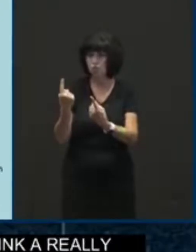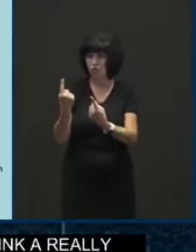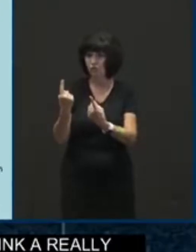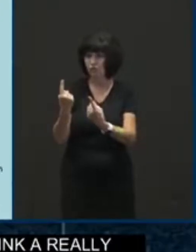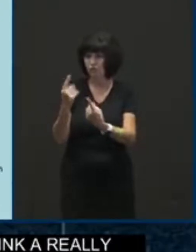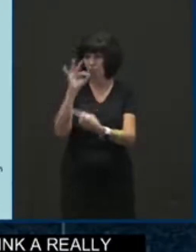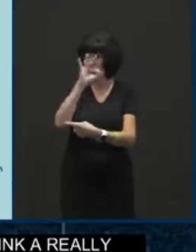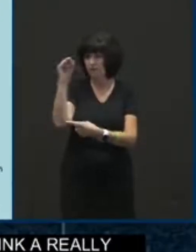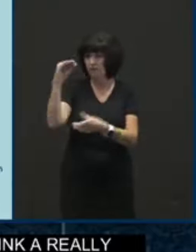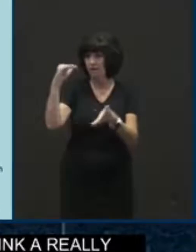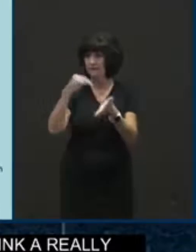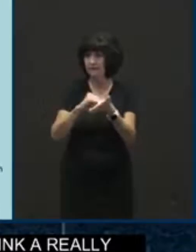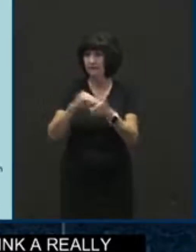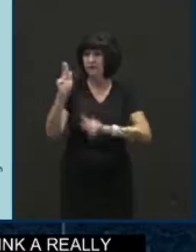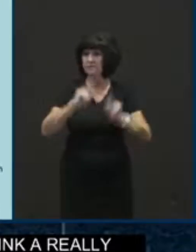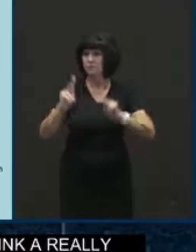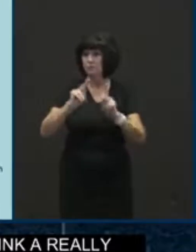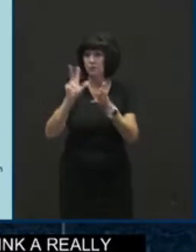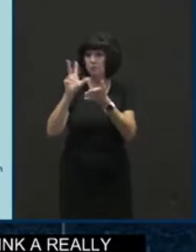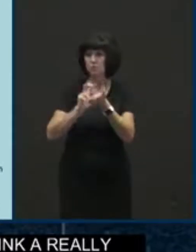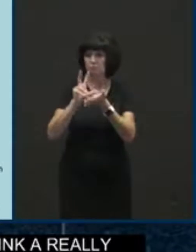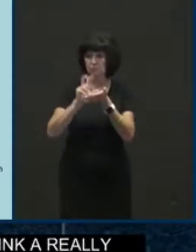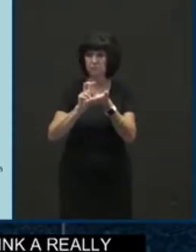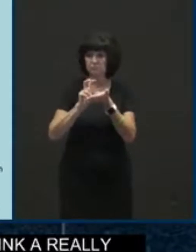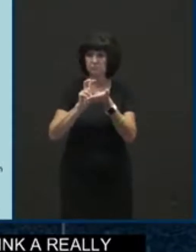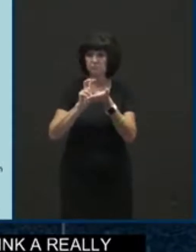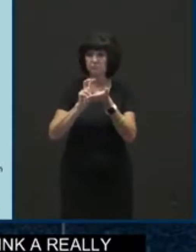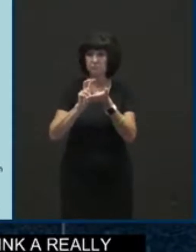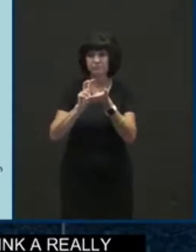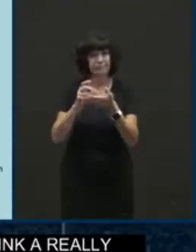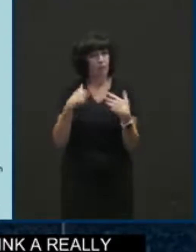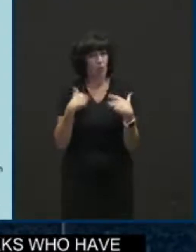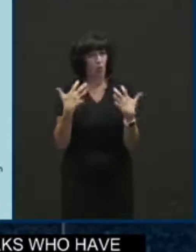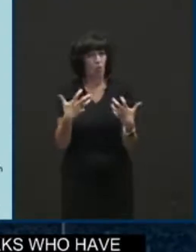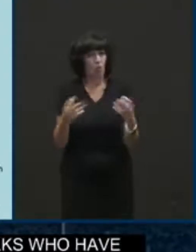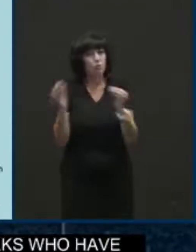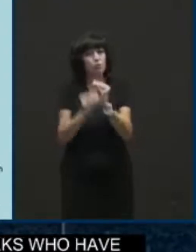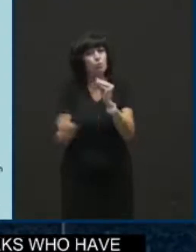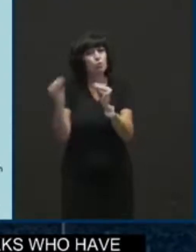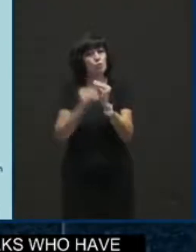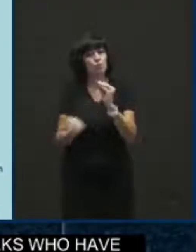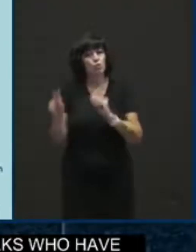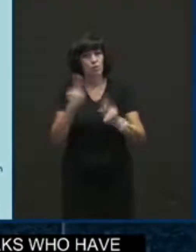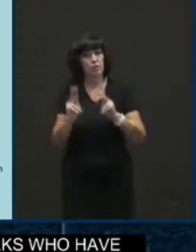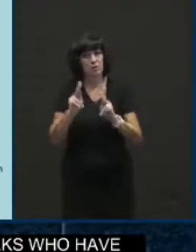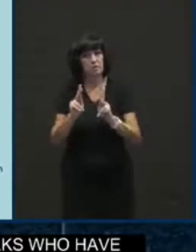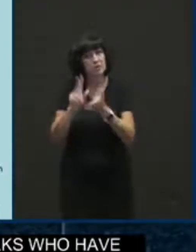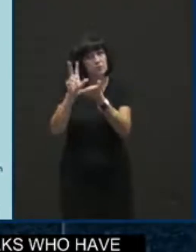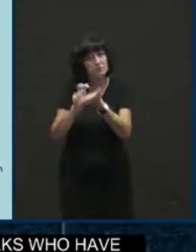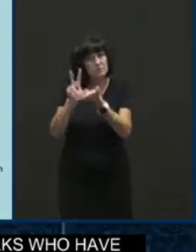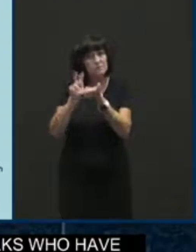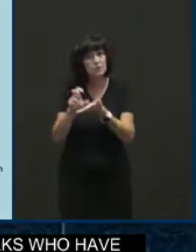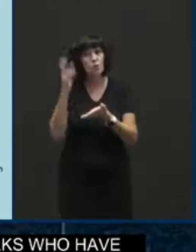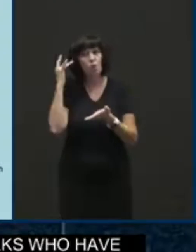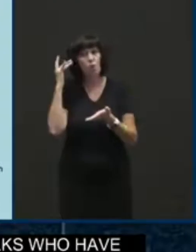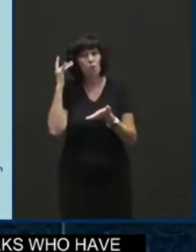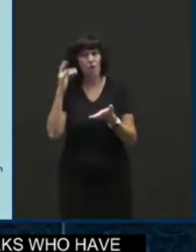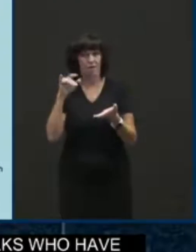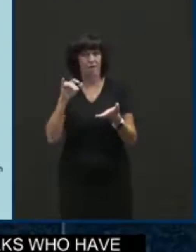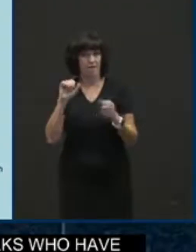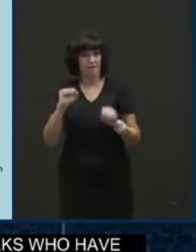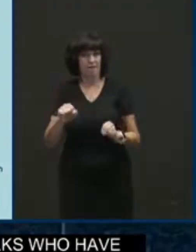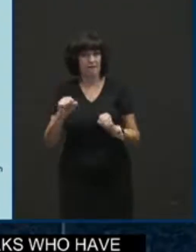volunteered to sign on to it. Obviously, we'd like to get thousands more. The more we get, the more effective it will be.